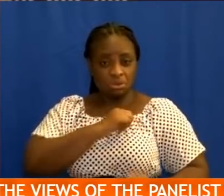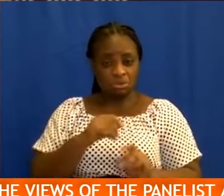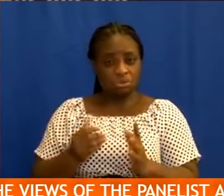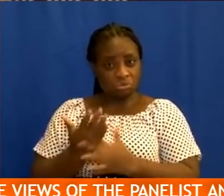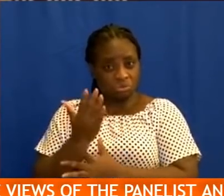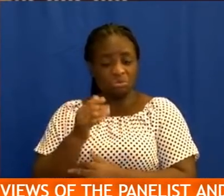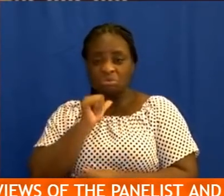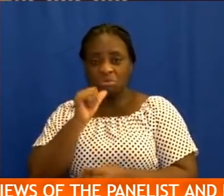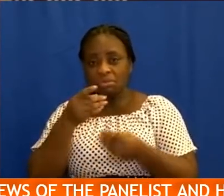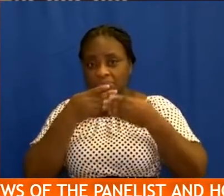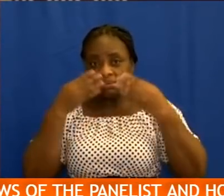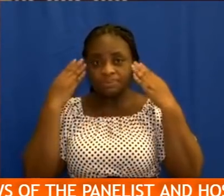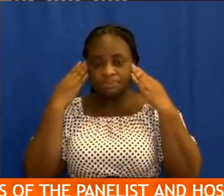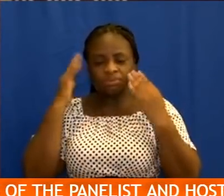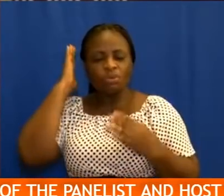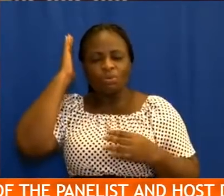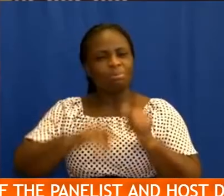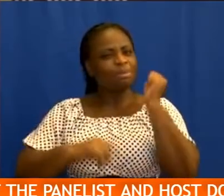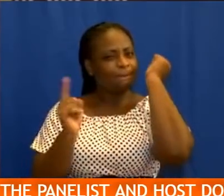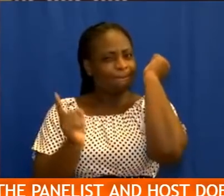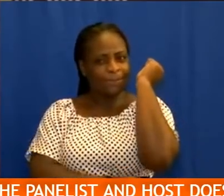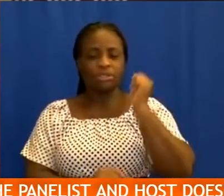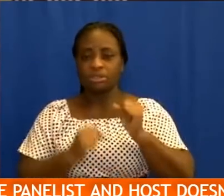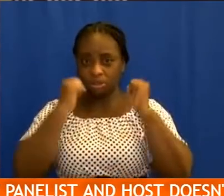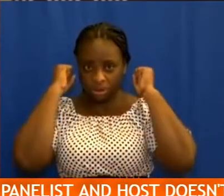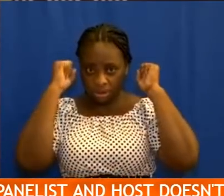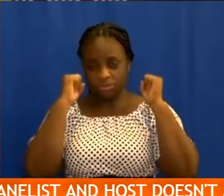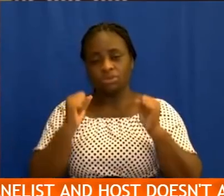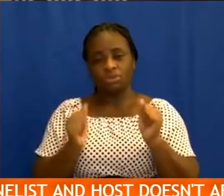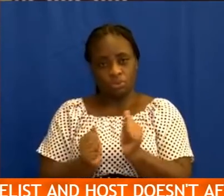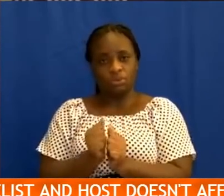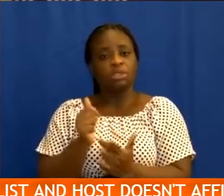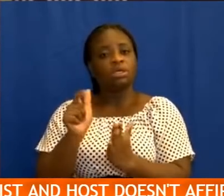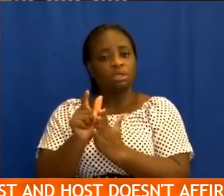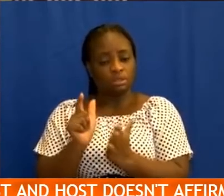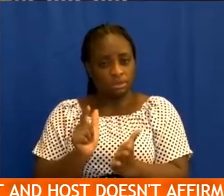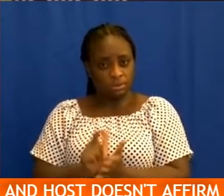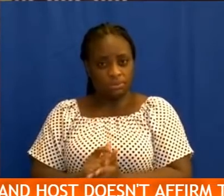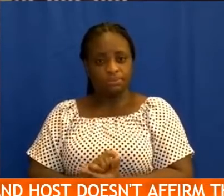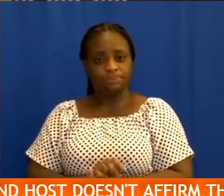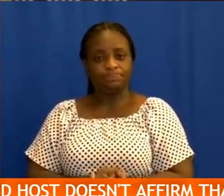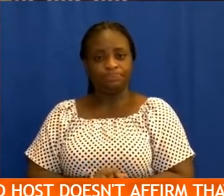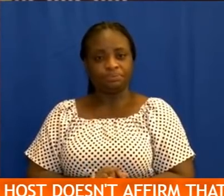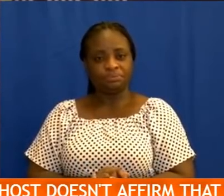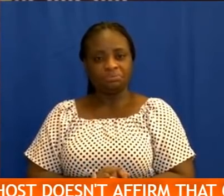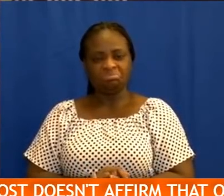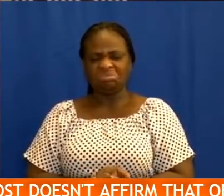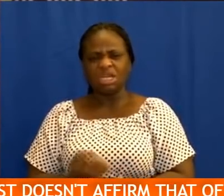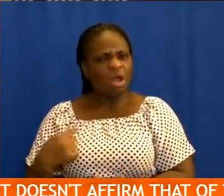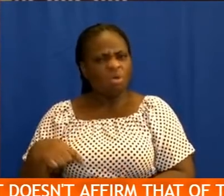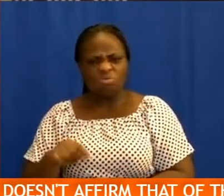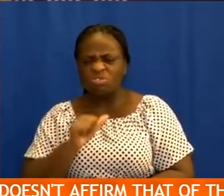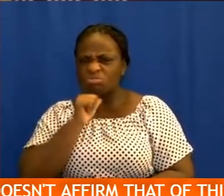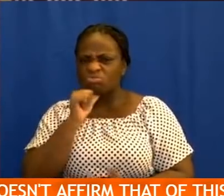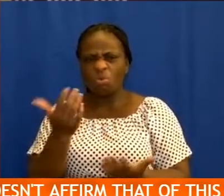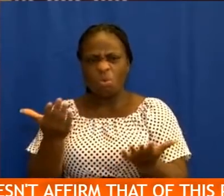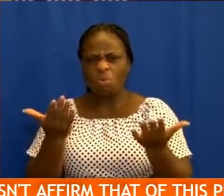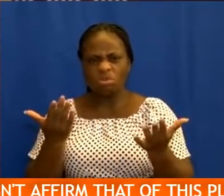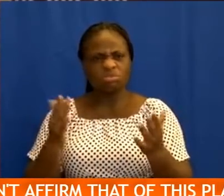directive, that person will be dealt with strictly in accordance with law. We do not want to go